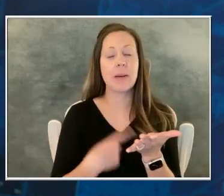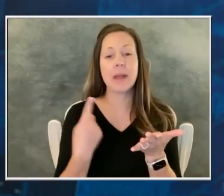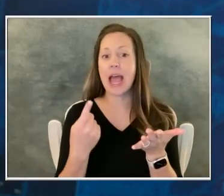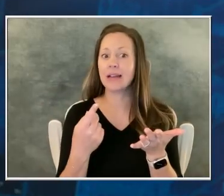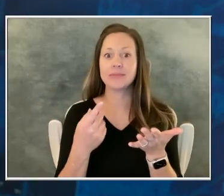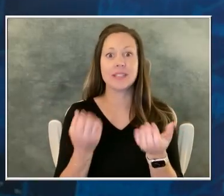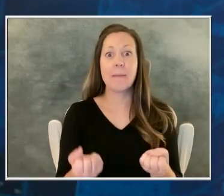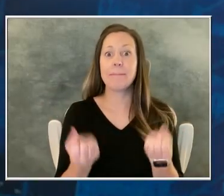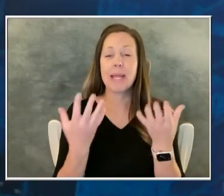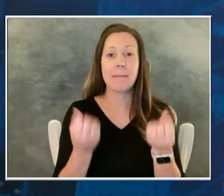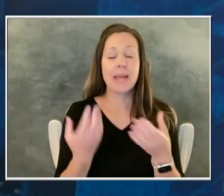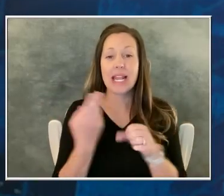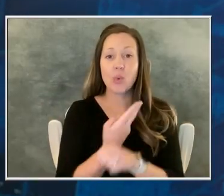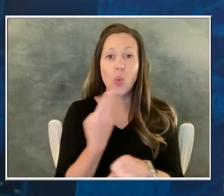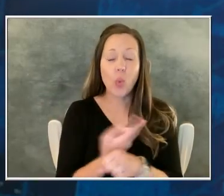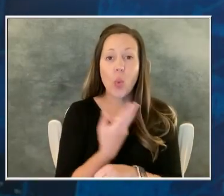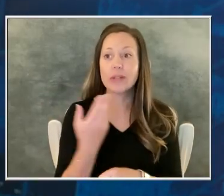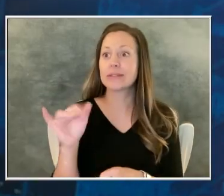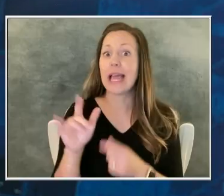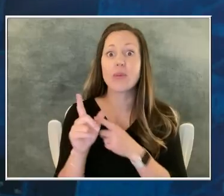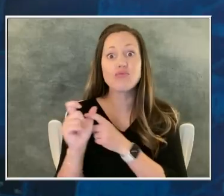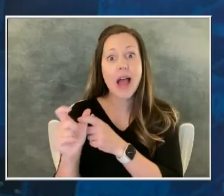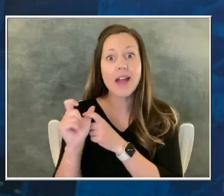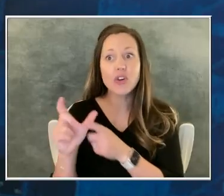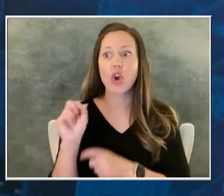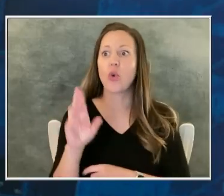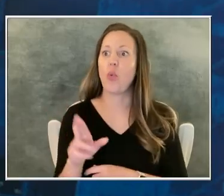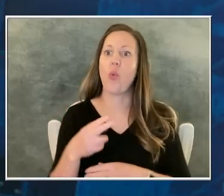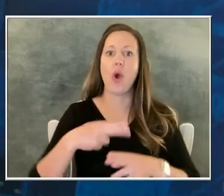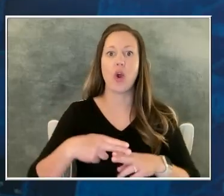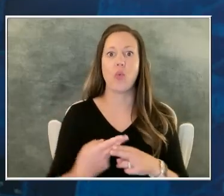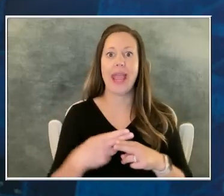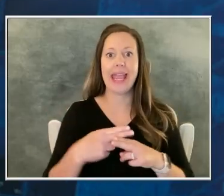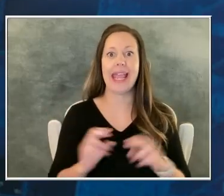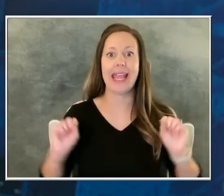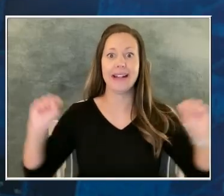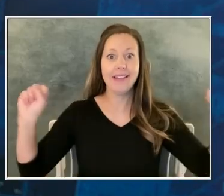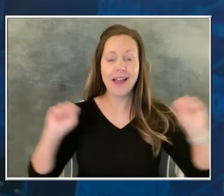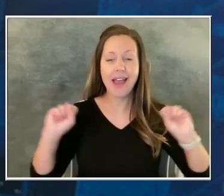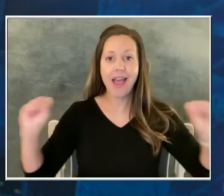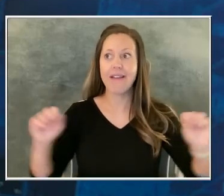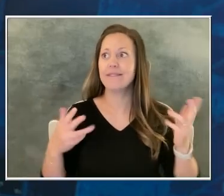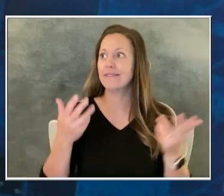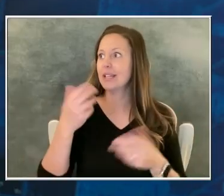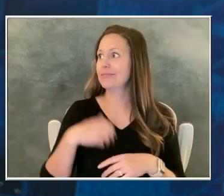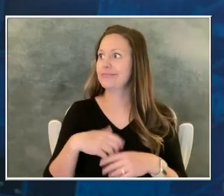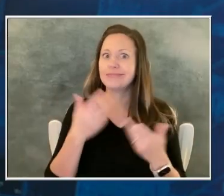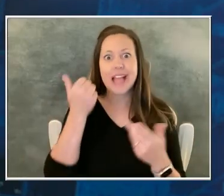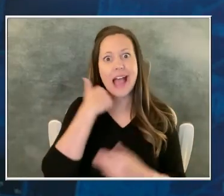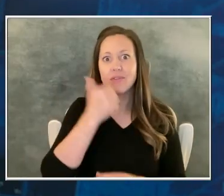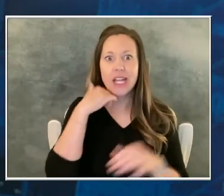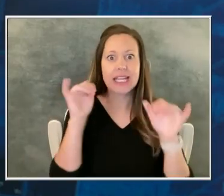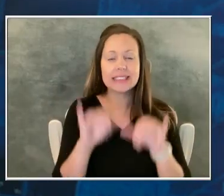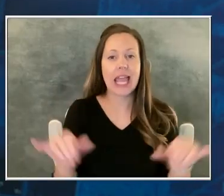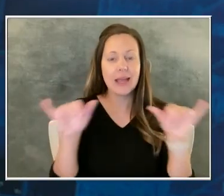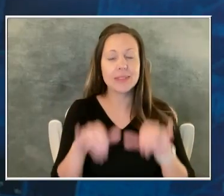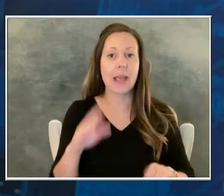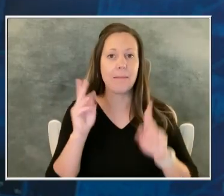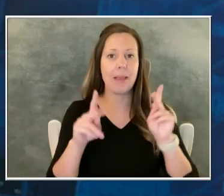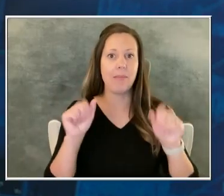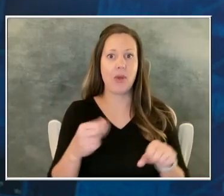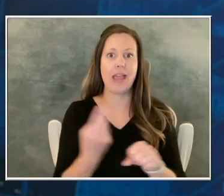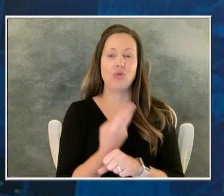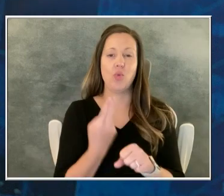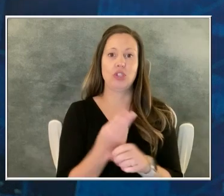that's runners or weightlifters or even everyday activities, working around the yard. People can get overuse and inflammation,